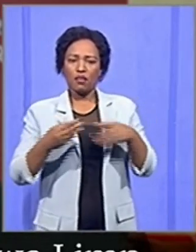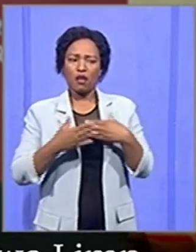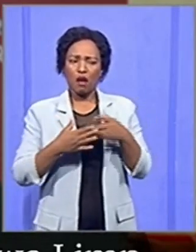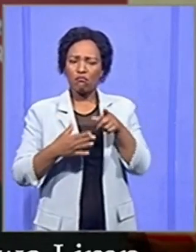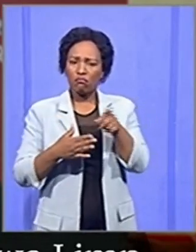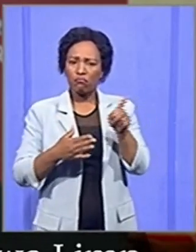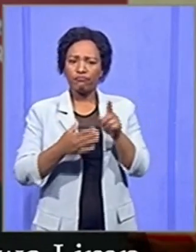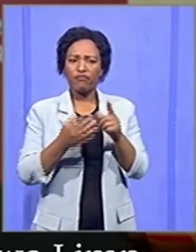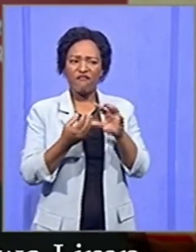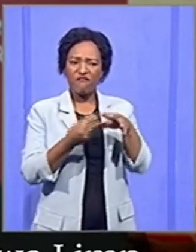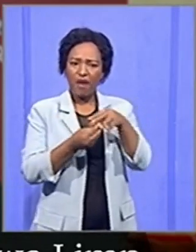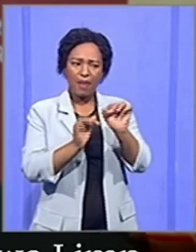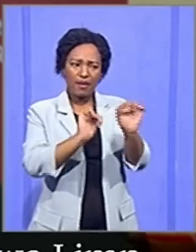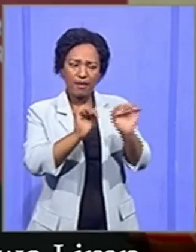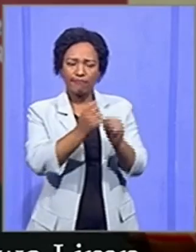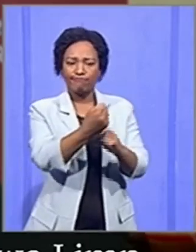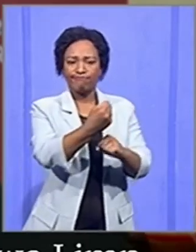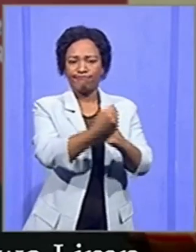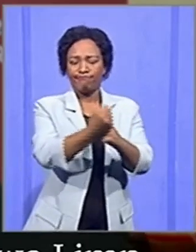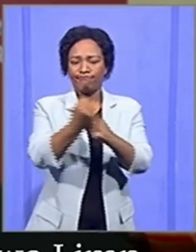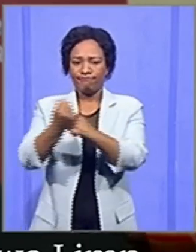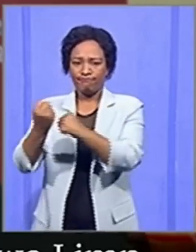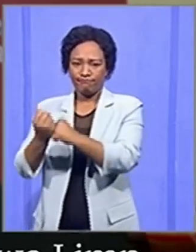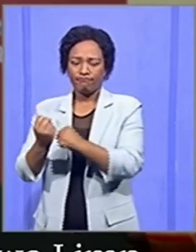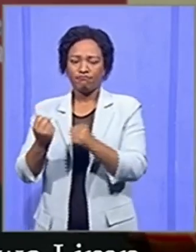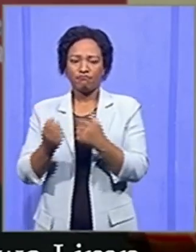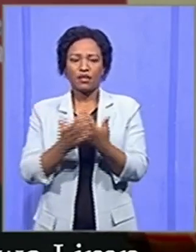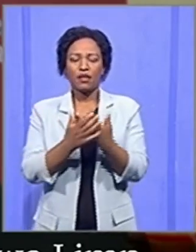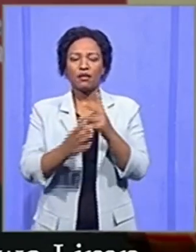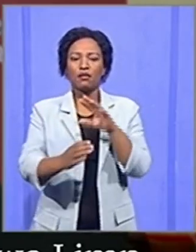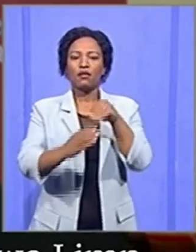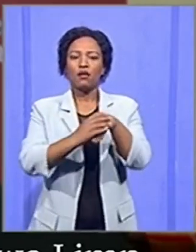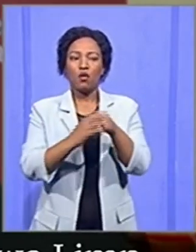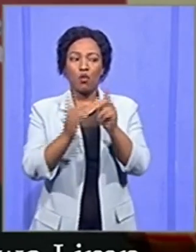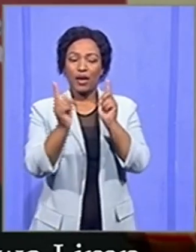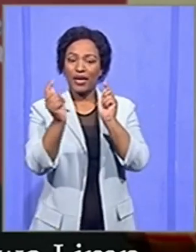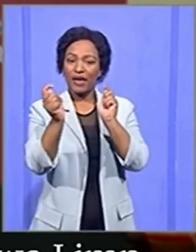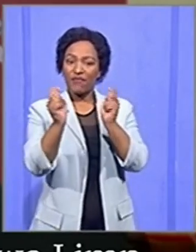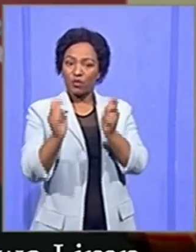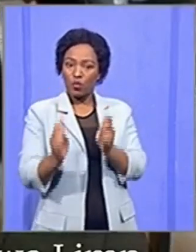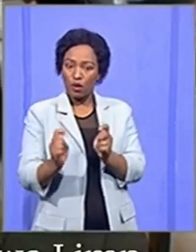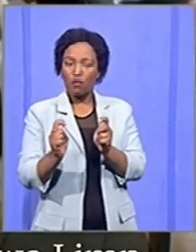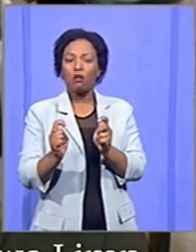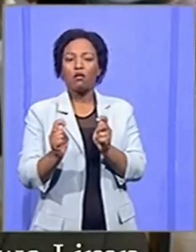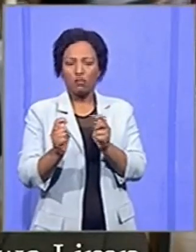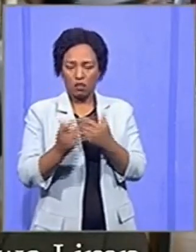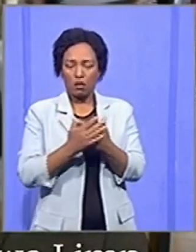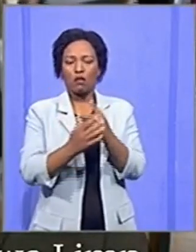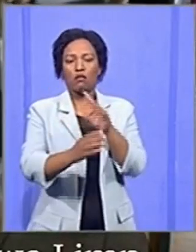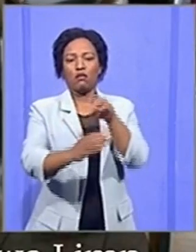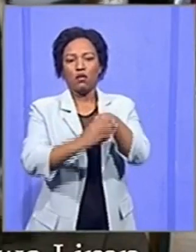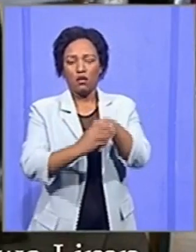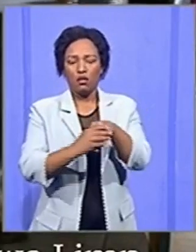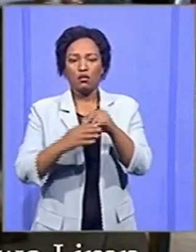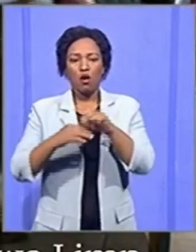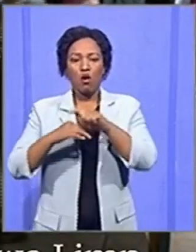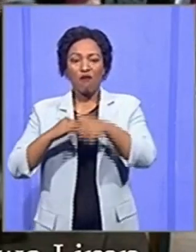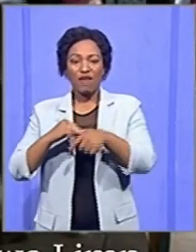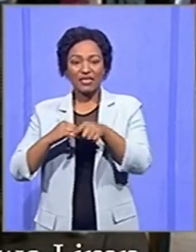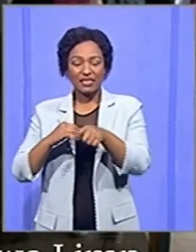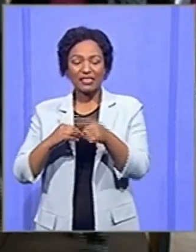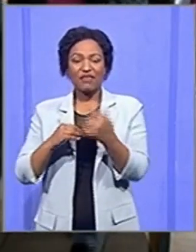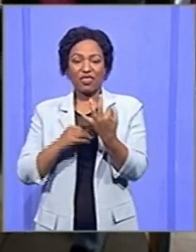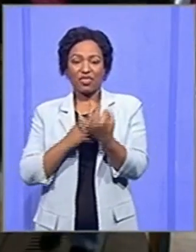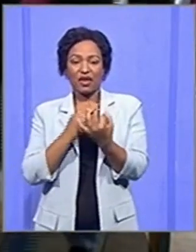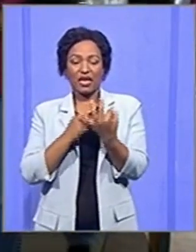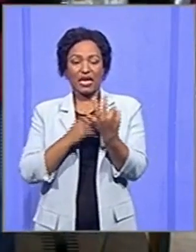a bona, ba kgone gore ba tseye karolo mo changing e tlo bang teng mo industry. Conference ya melawana ya Santaco